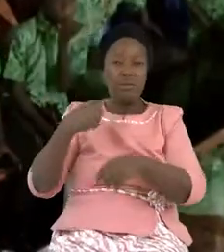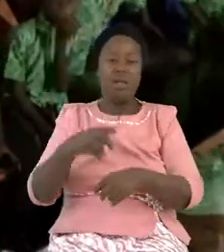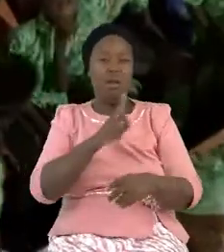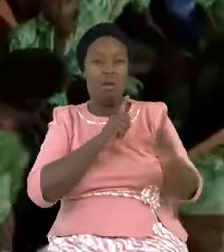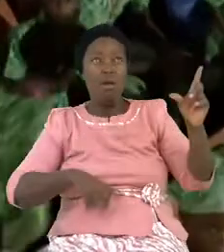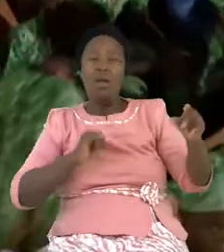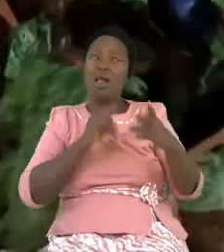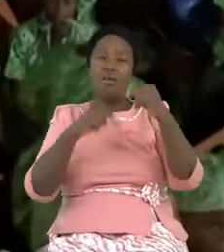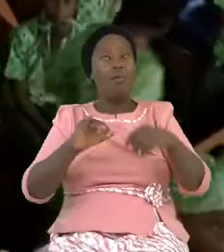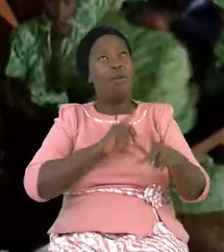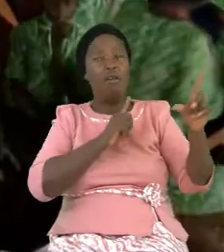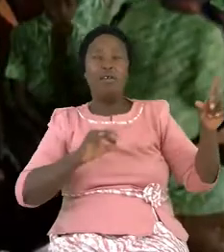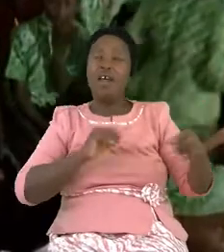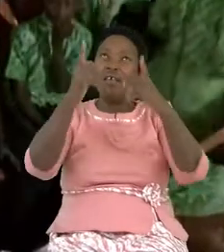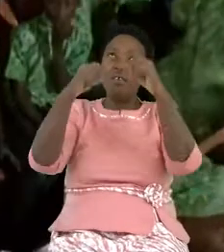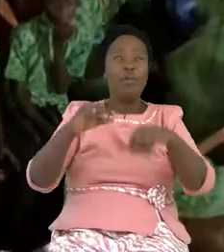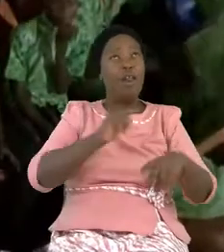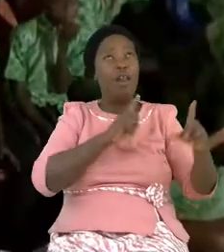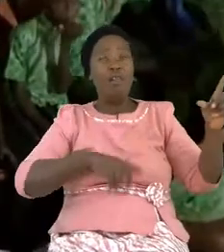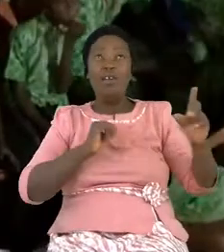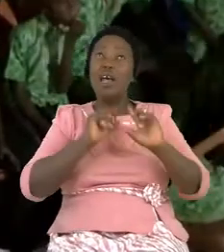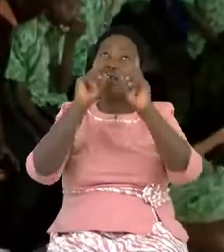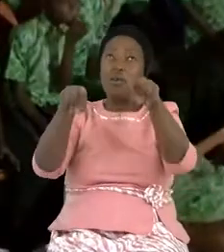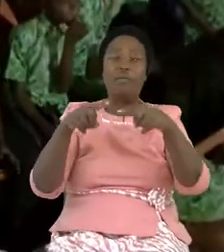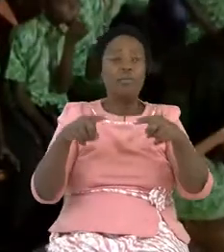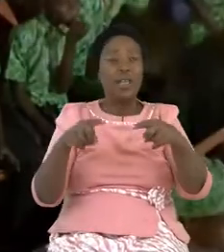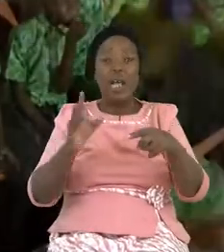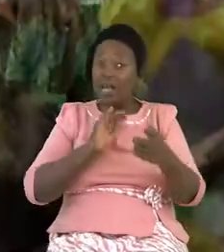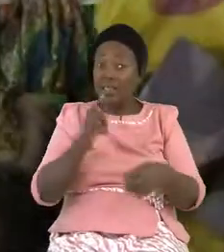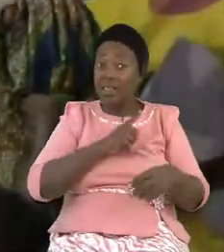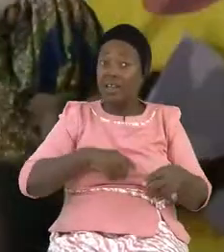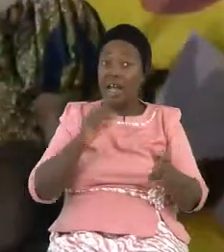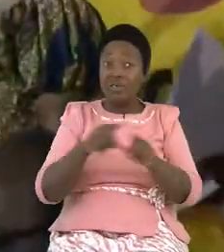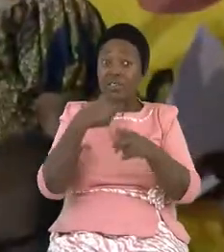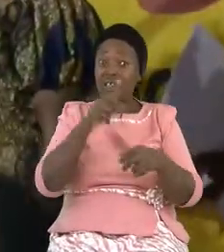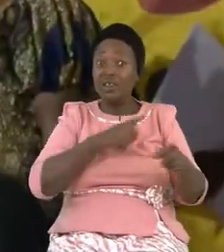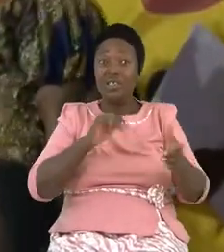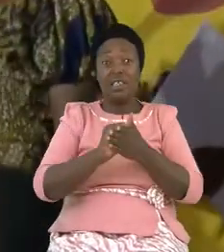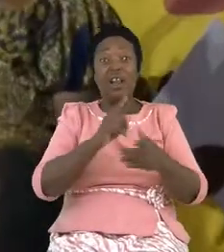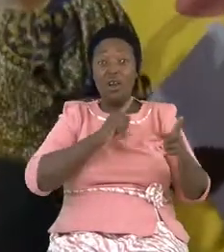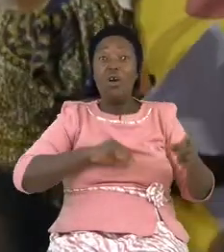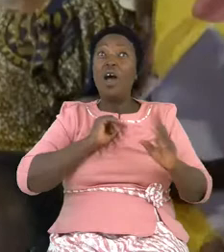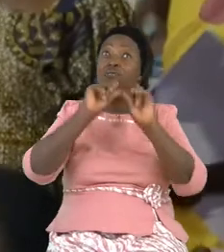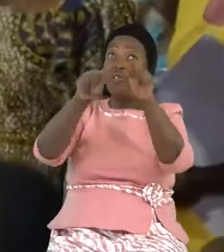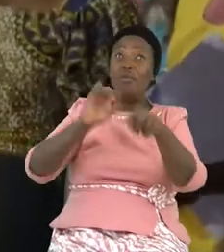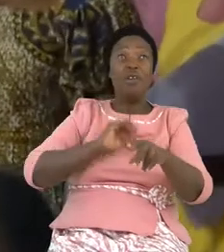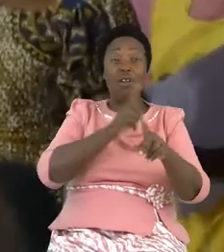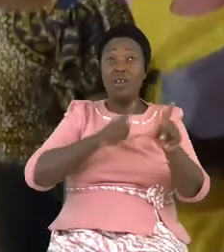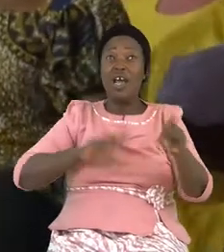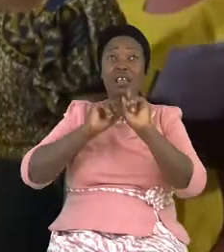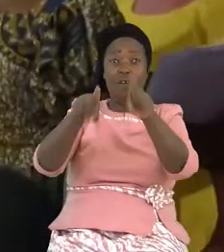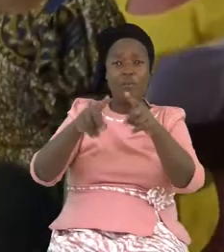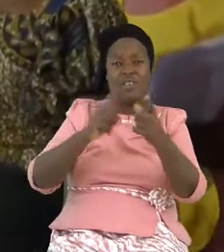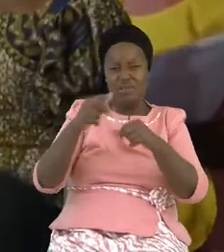Lord, I come. Lord, I come, and he will give you that forgiveness and that salvation right now.